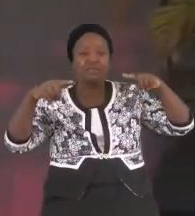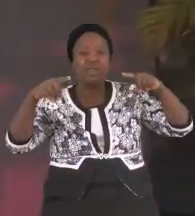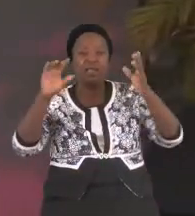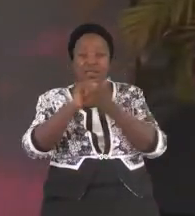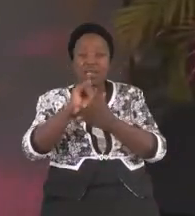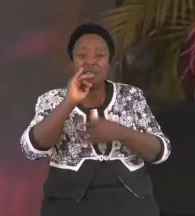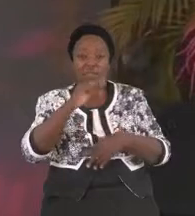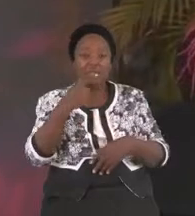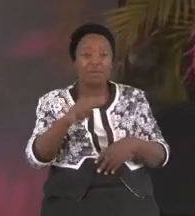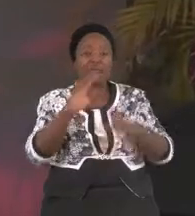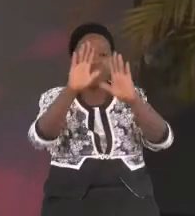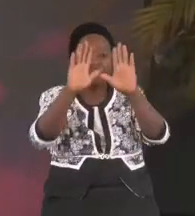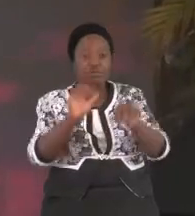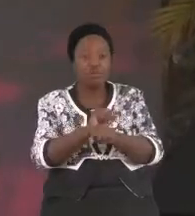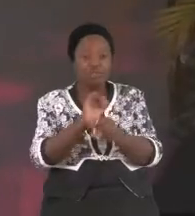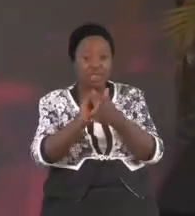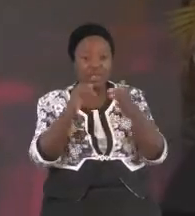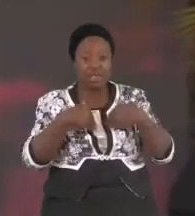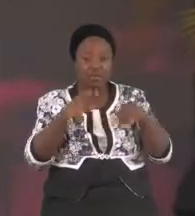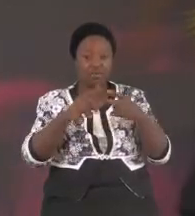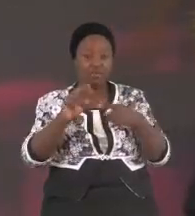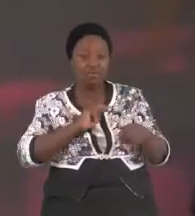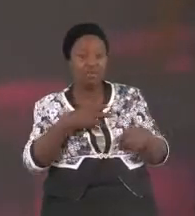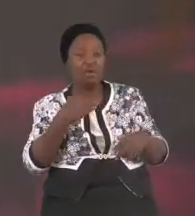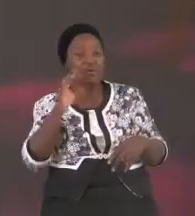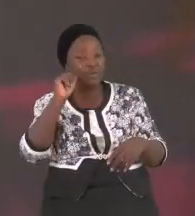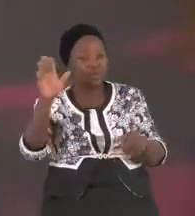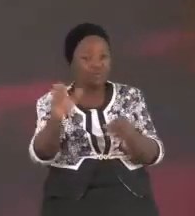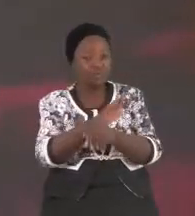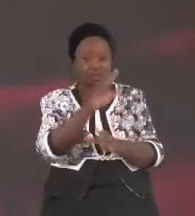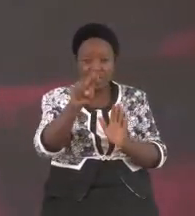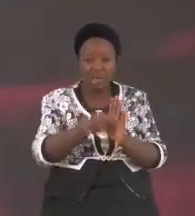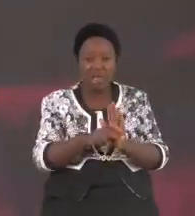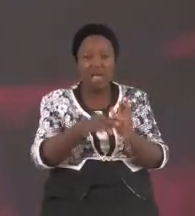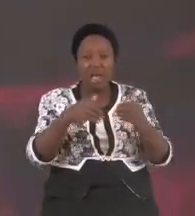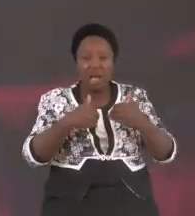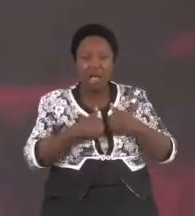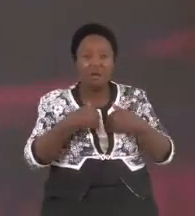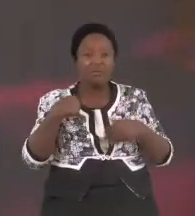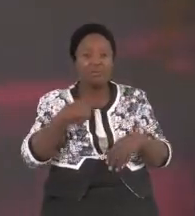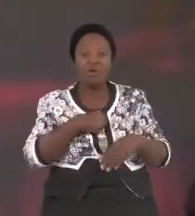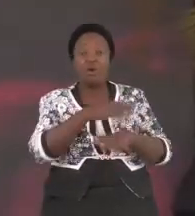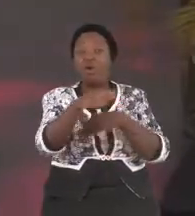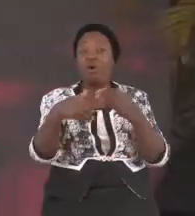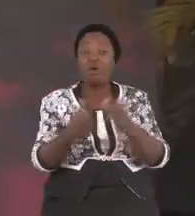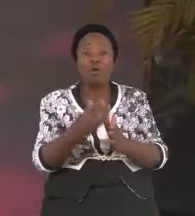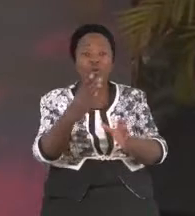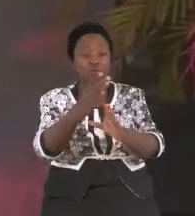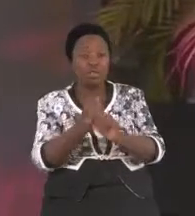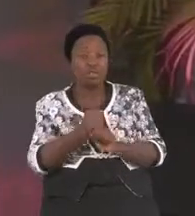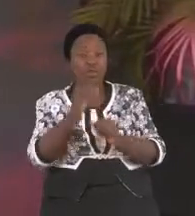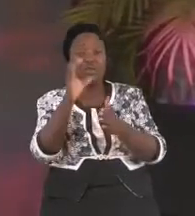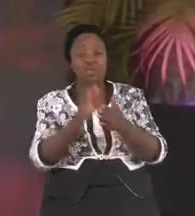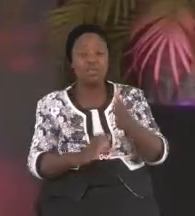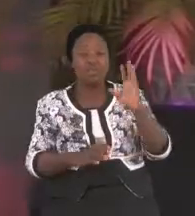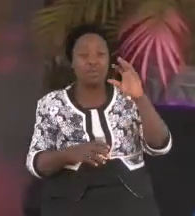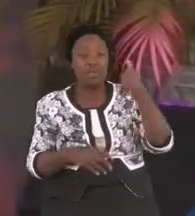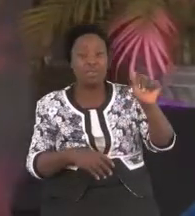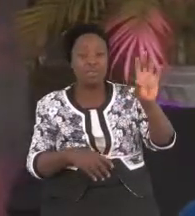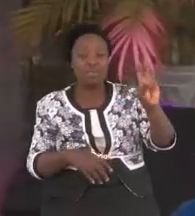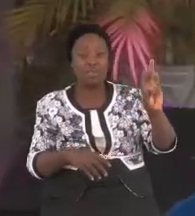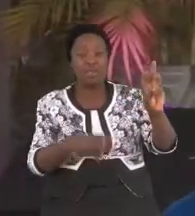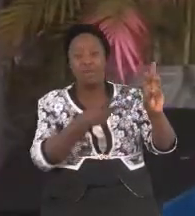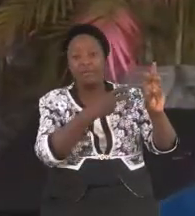he has given us of his fullness. Have we all received? Chapter 16, we're reading from